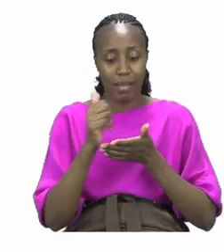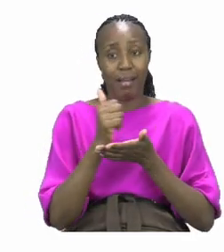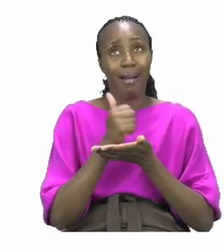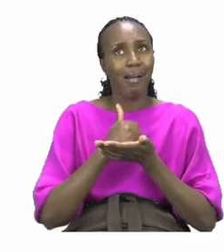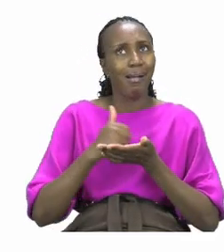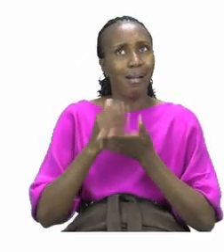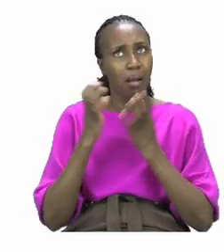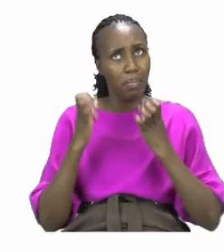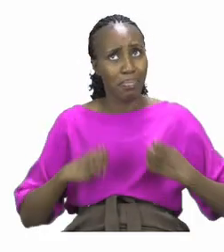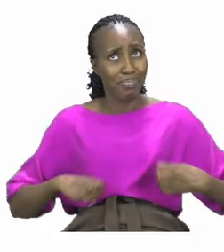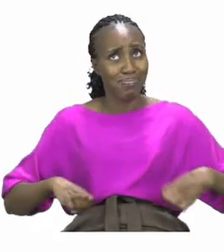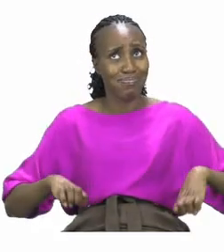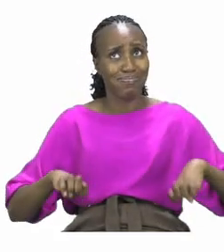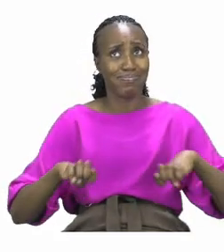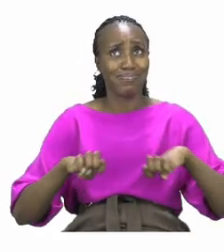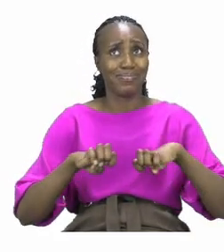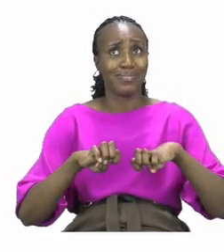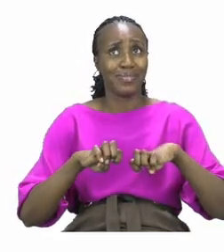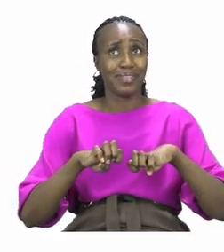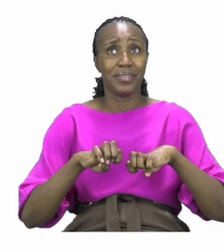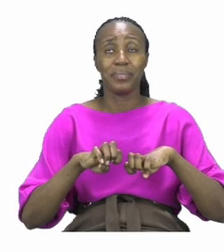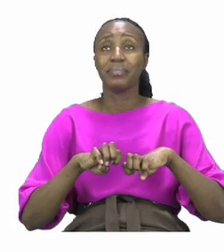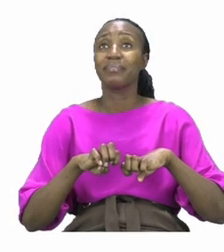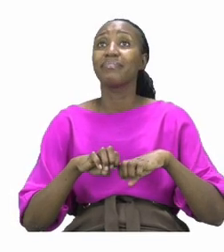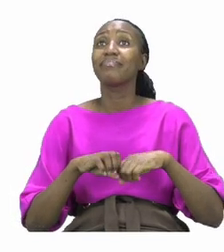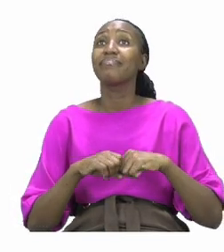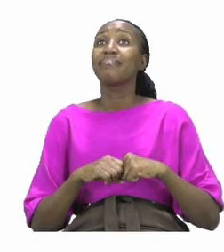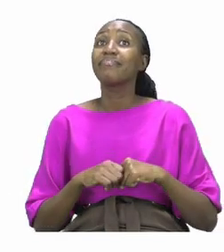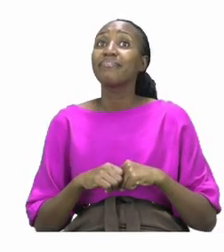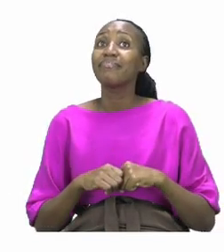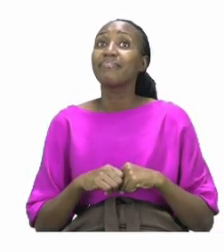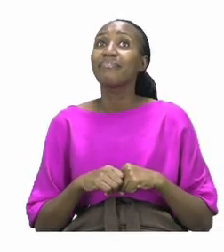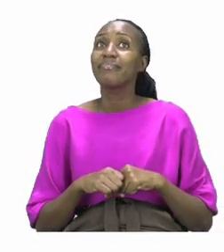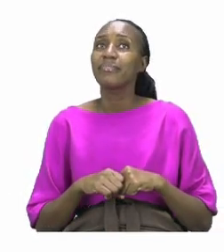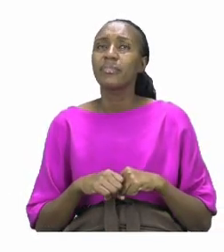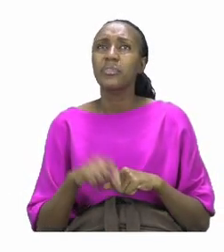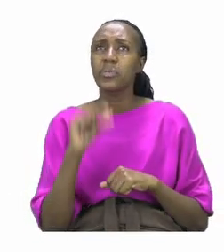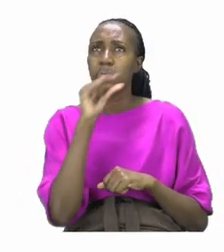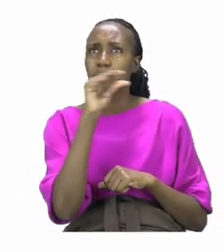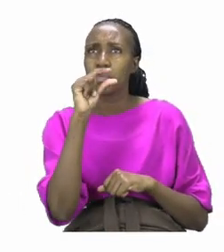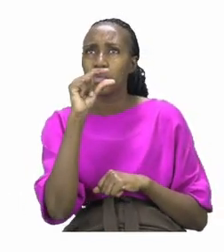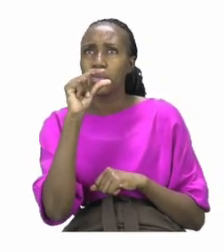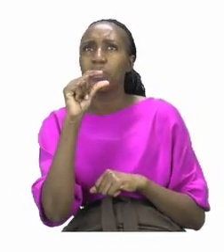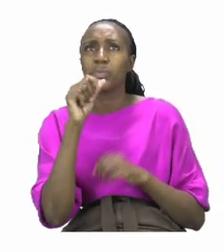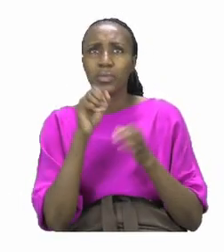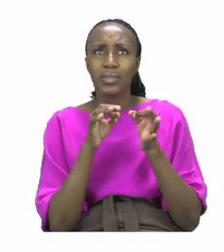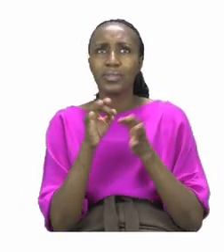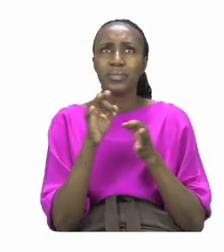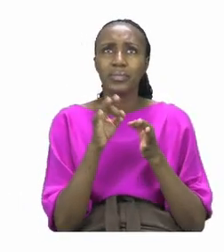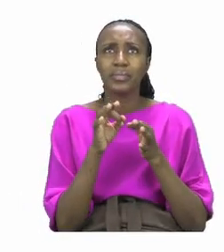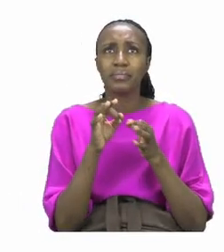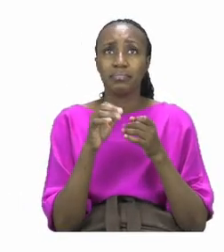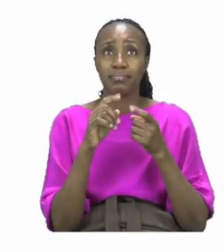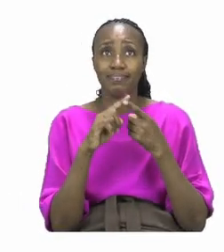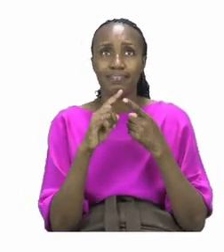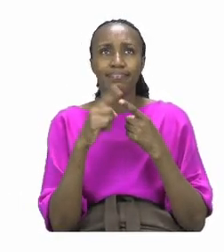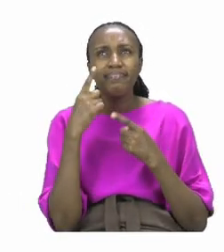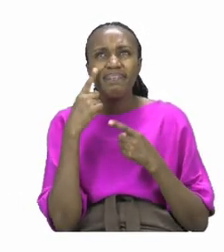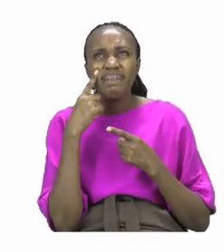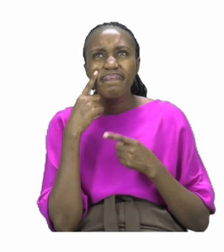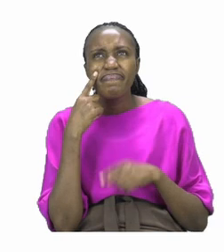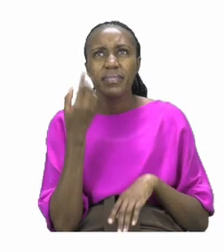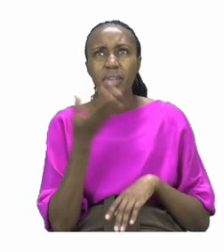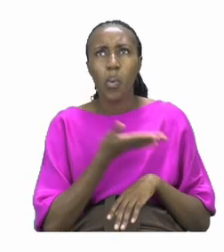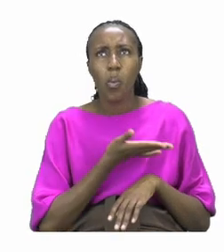the words for our vocabulary are going to show that. The first one we can see of a picture of a woman, she